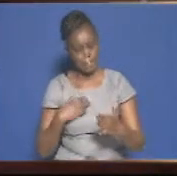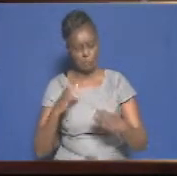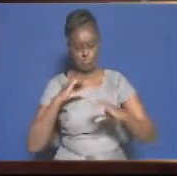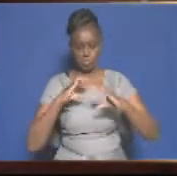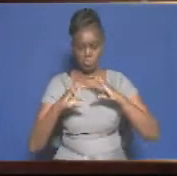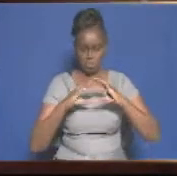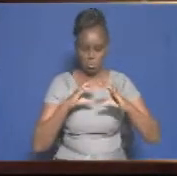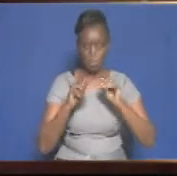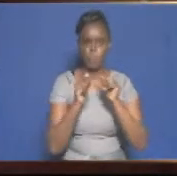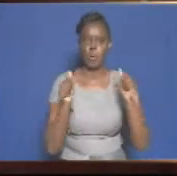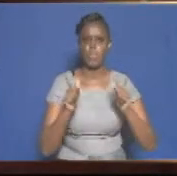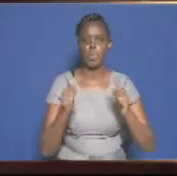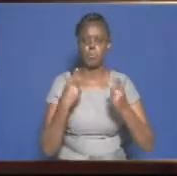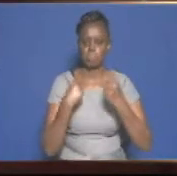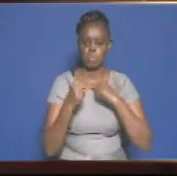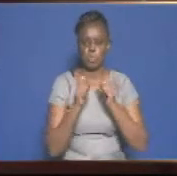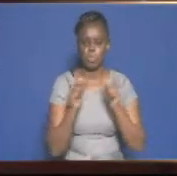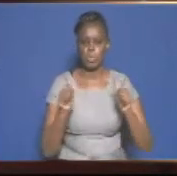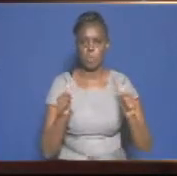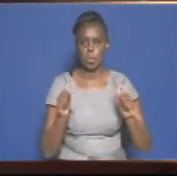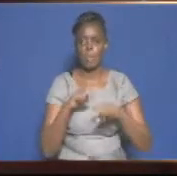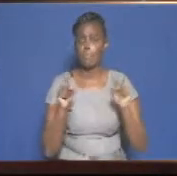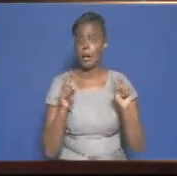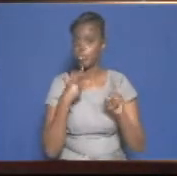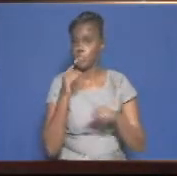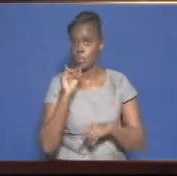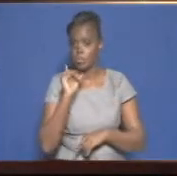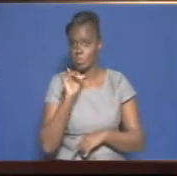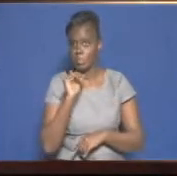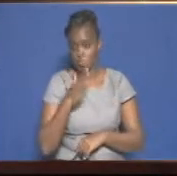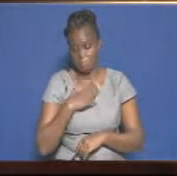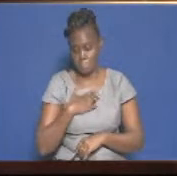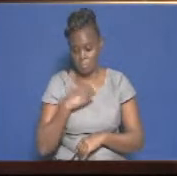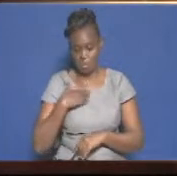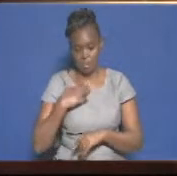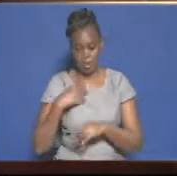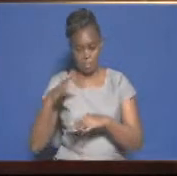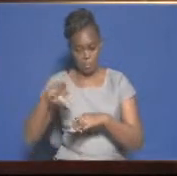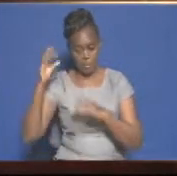conversation. But he told me that since I was elected, he had